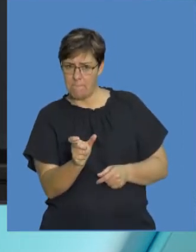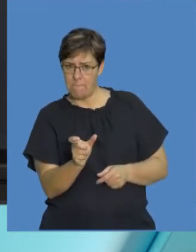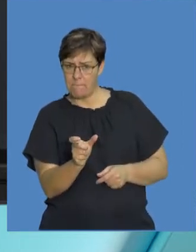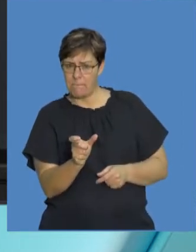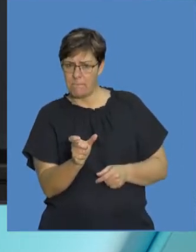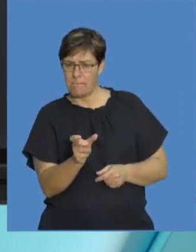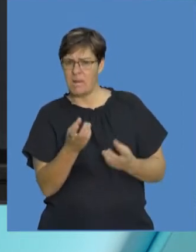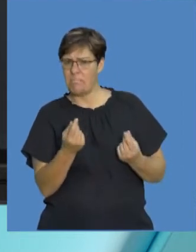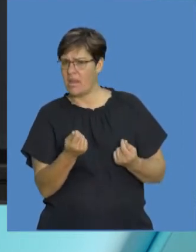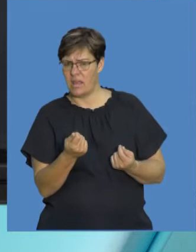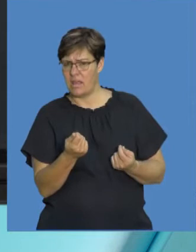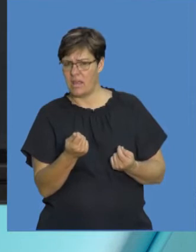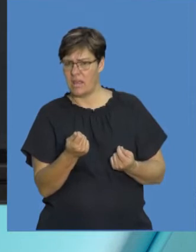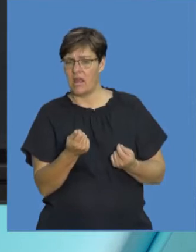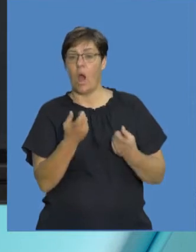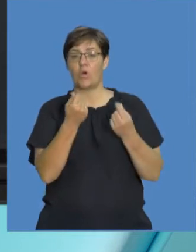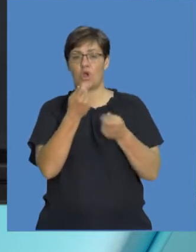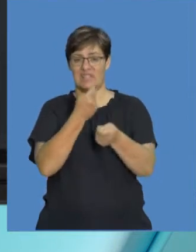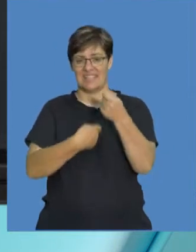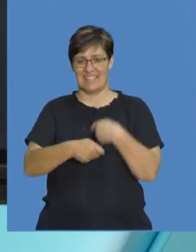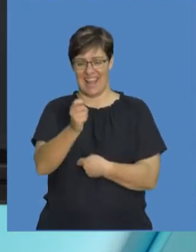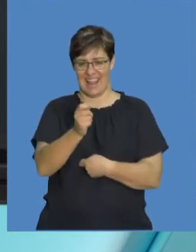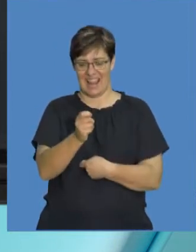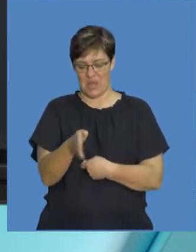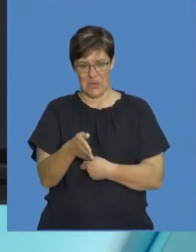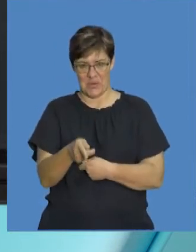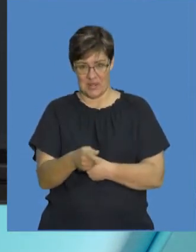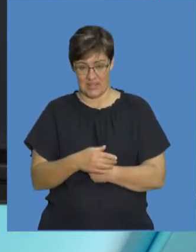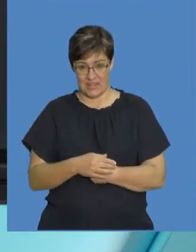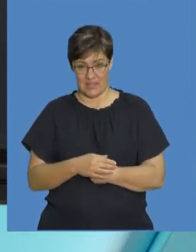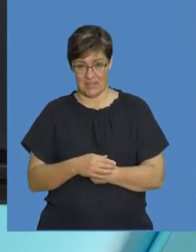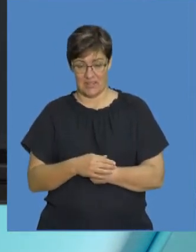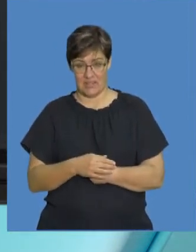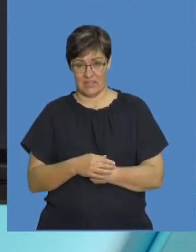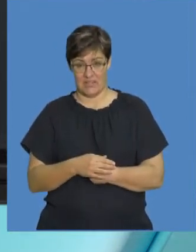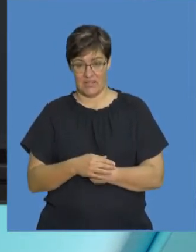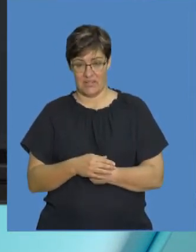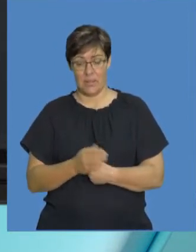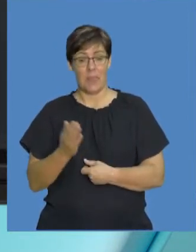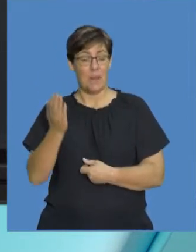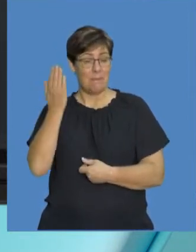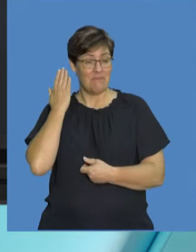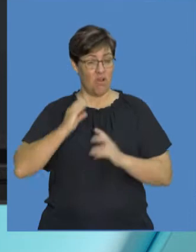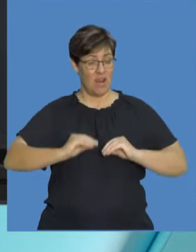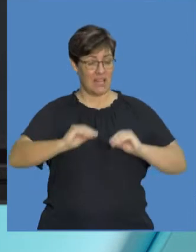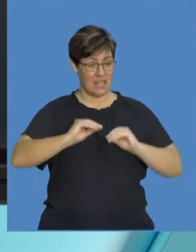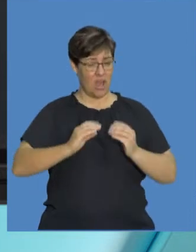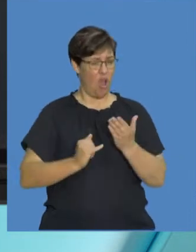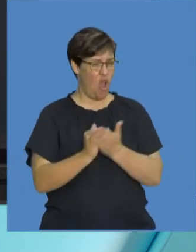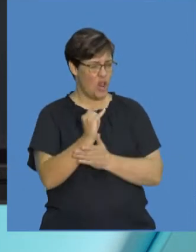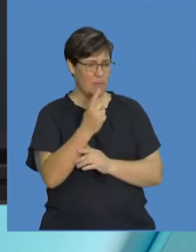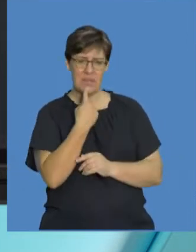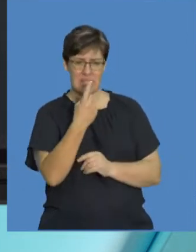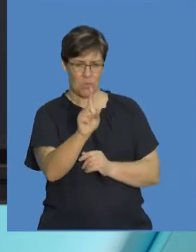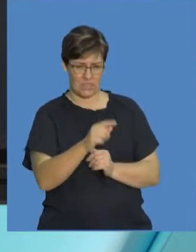figure would be your cost of sales. Very early on in the previous lesson,